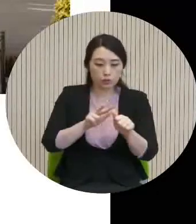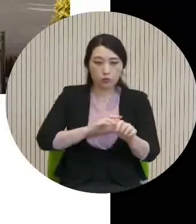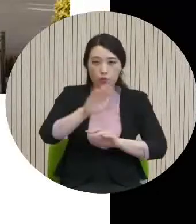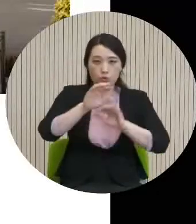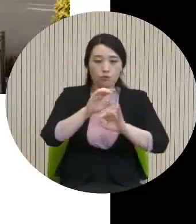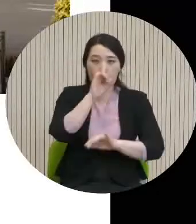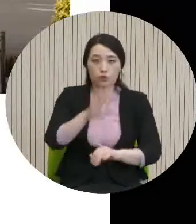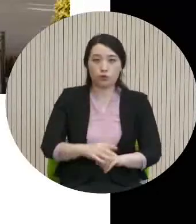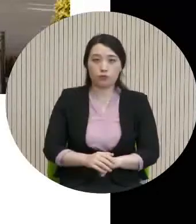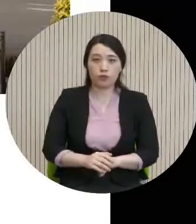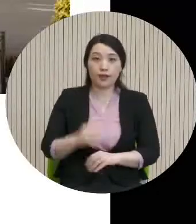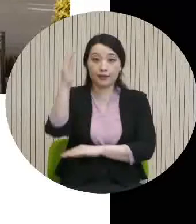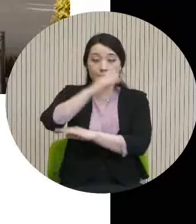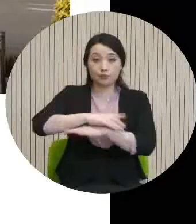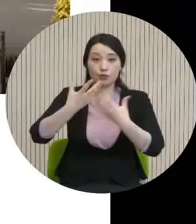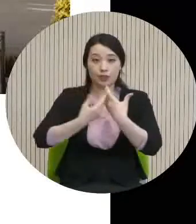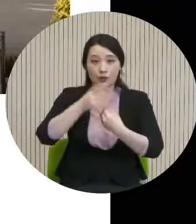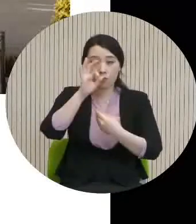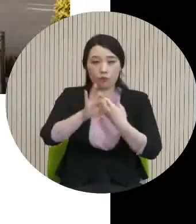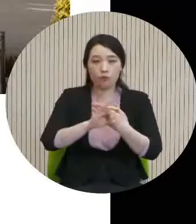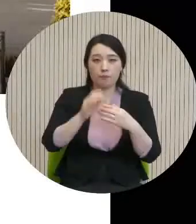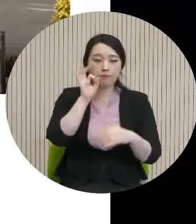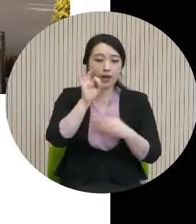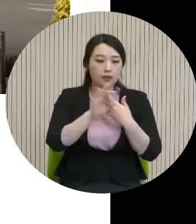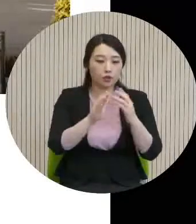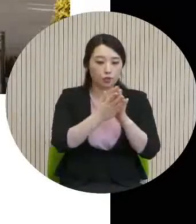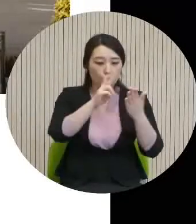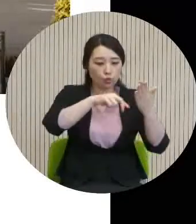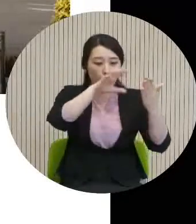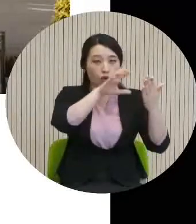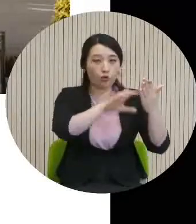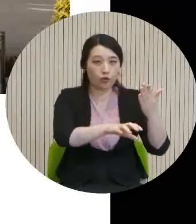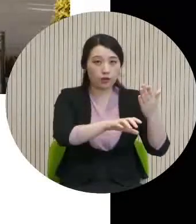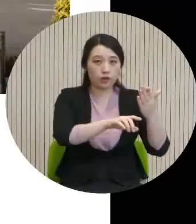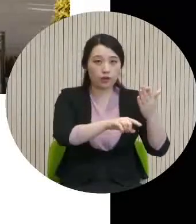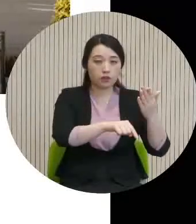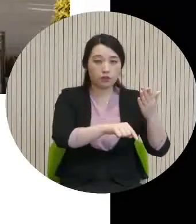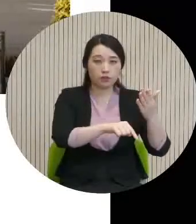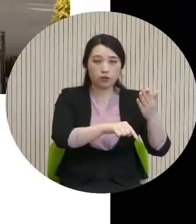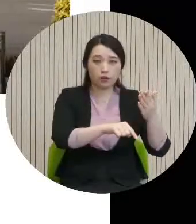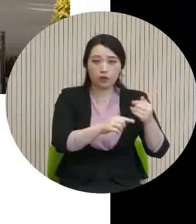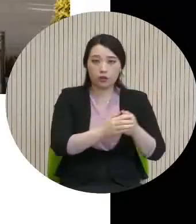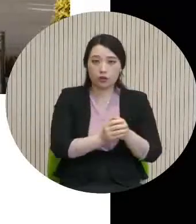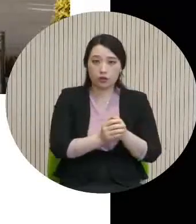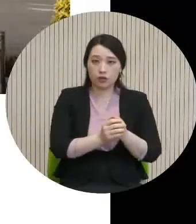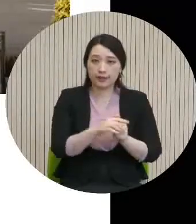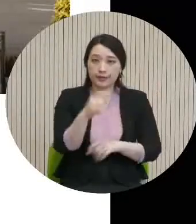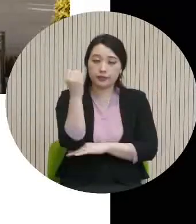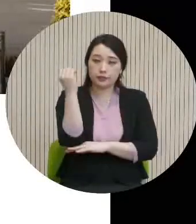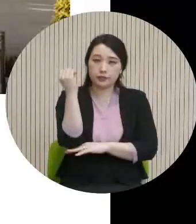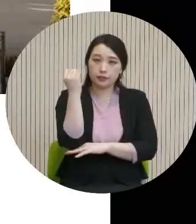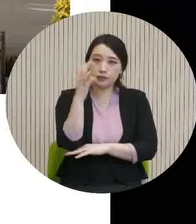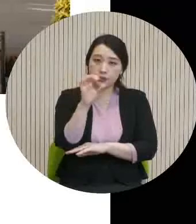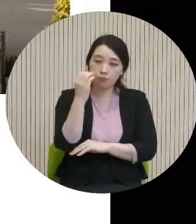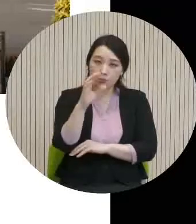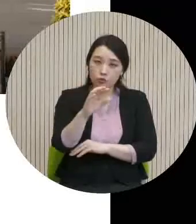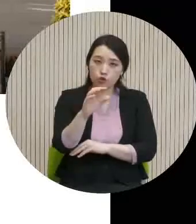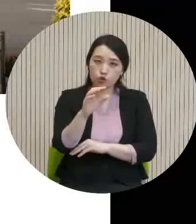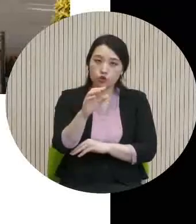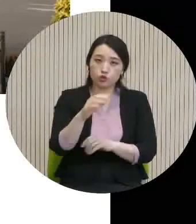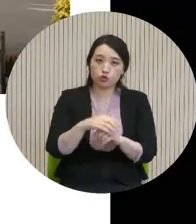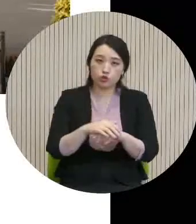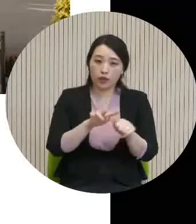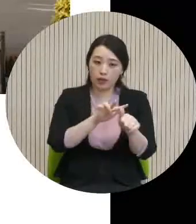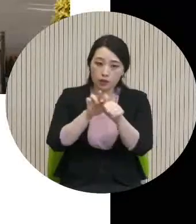a national library were to grab the content from their website every day and to put it up immediately somewhere